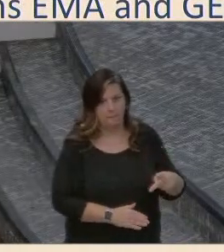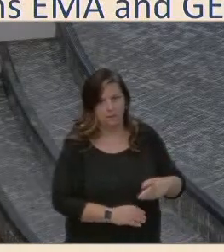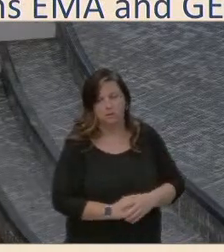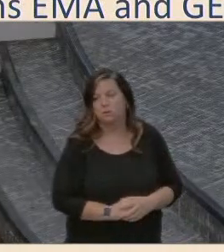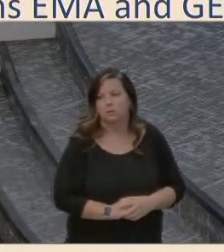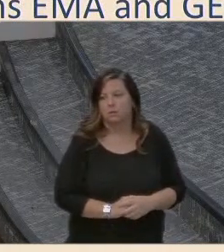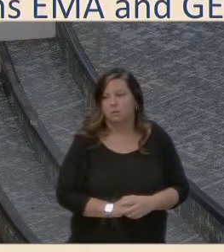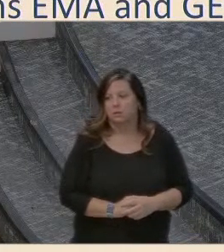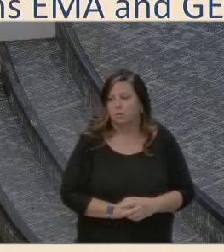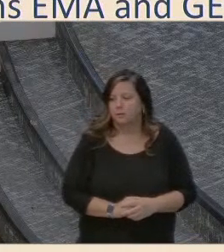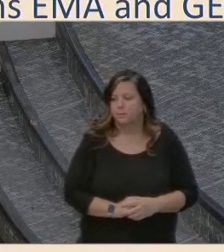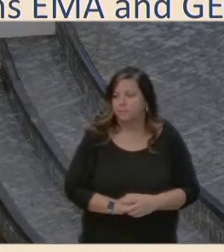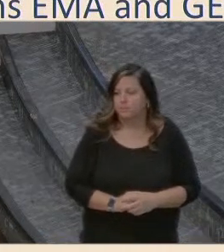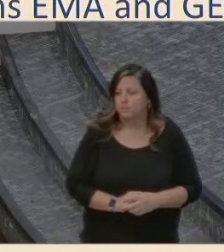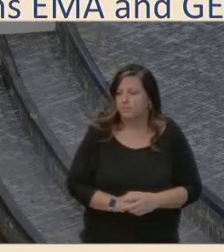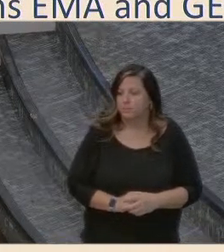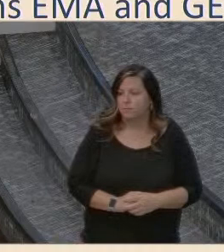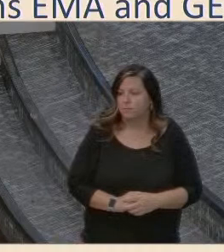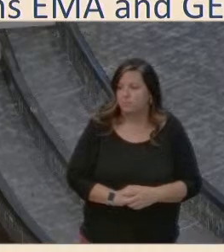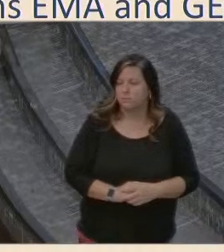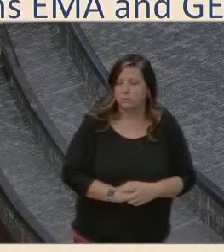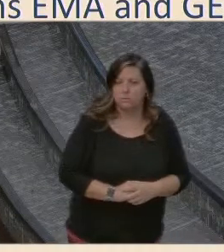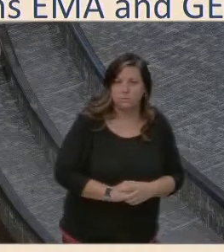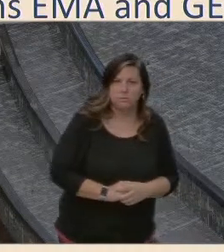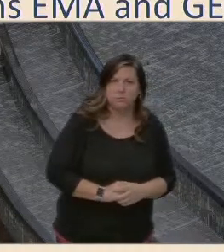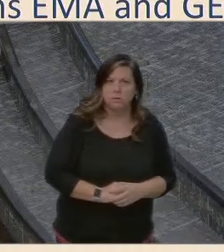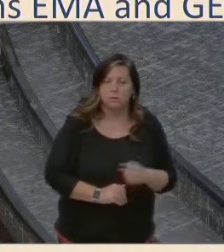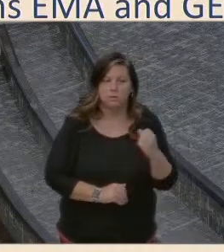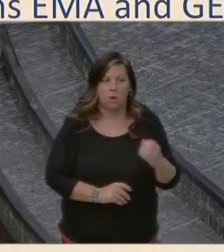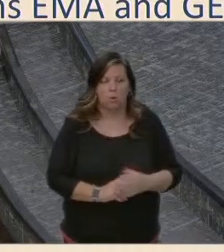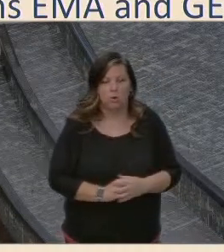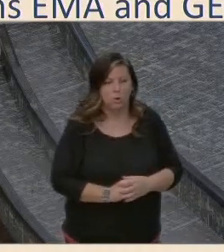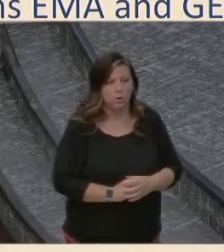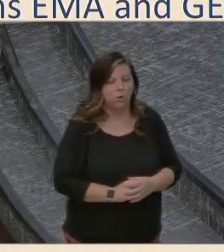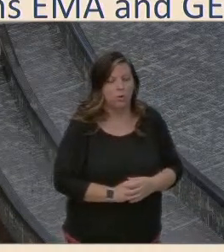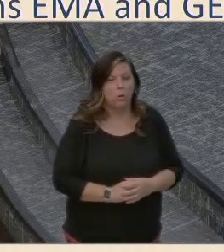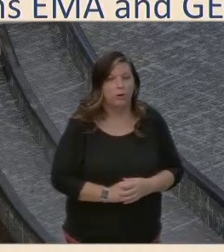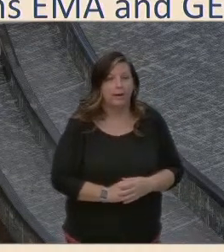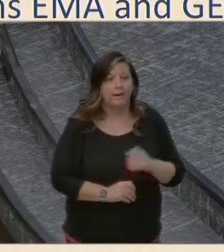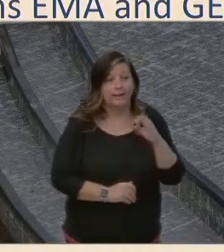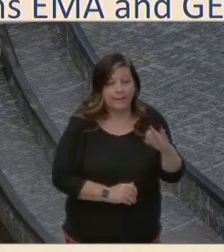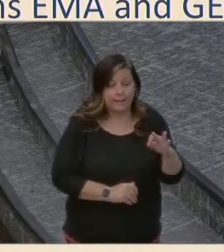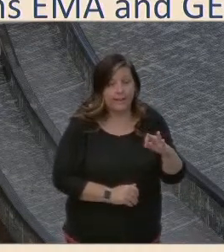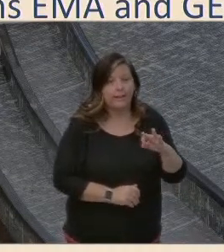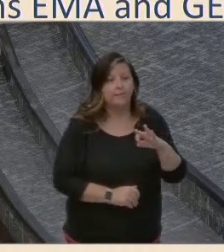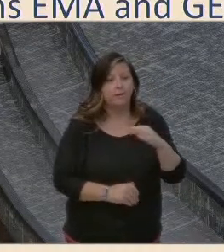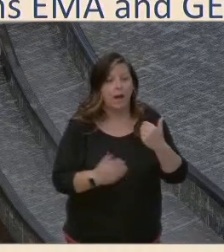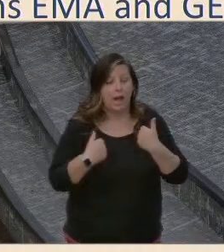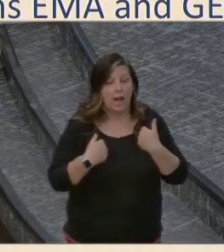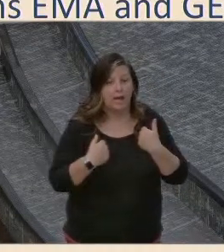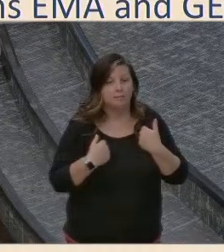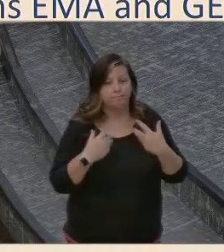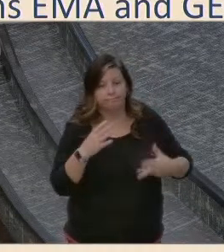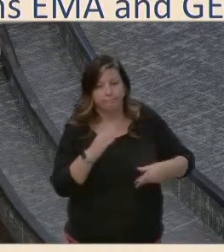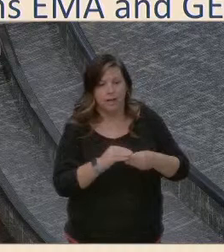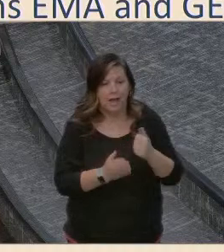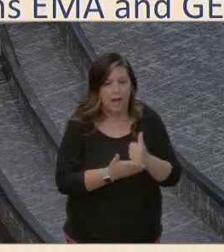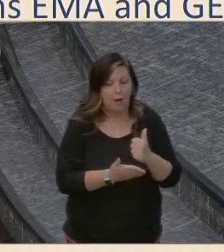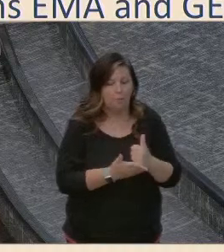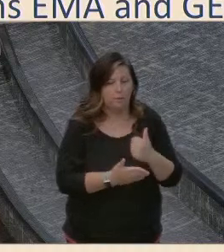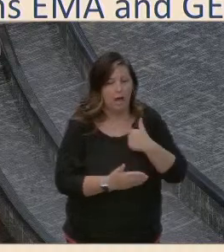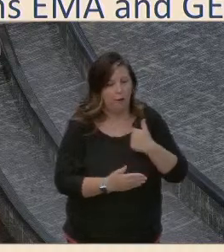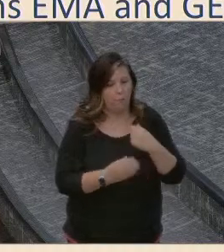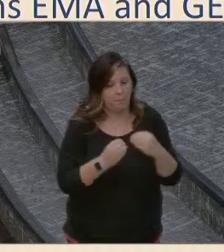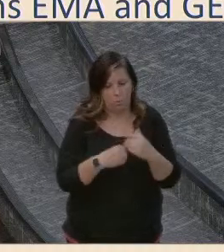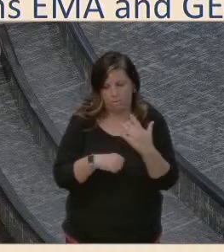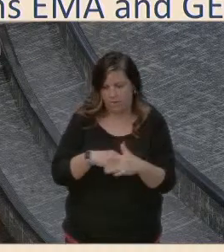So looking ahead, with some additional help, that would free me up to then